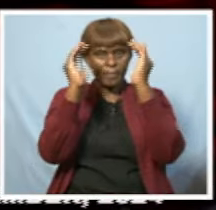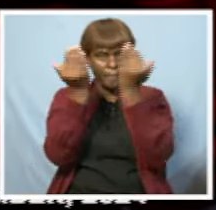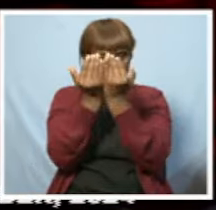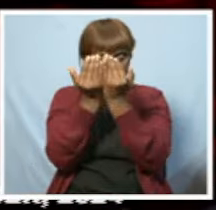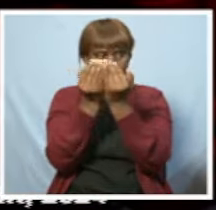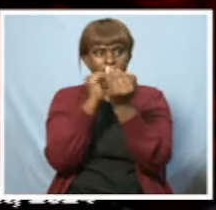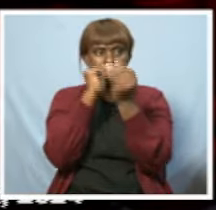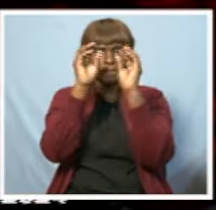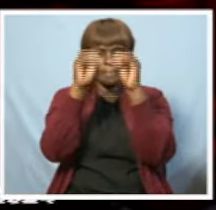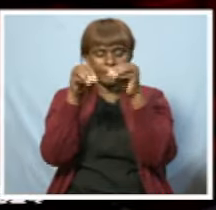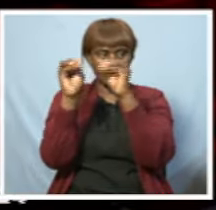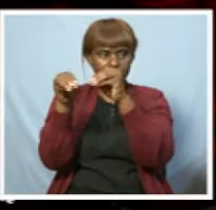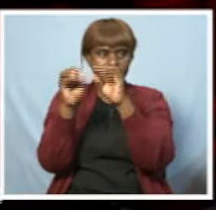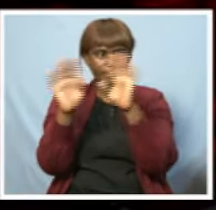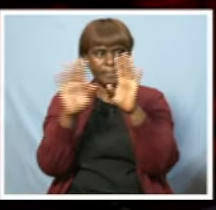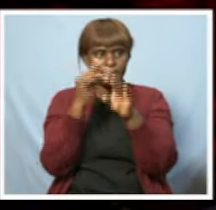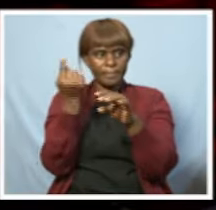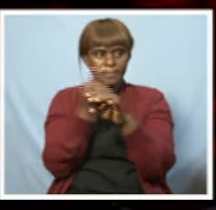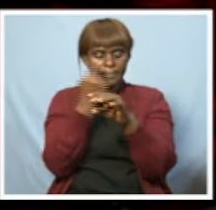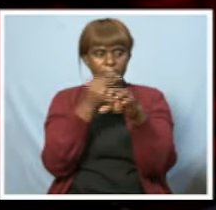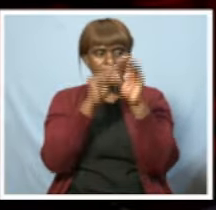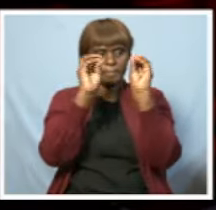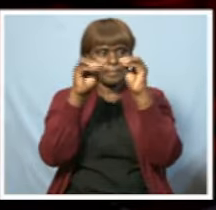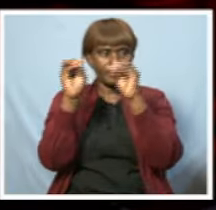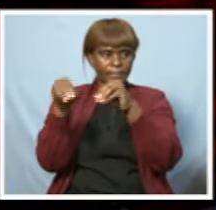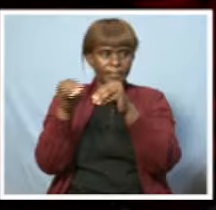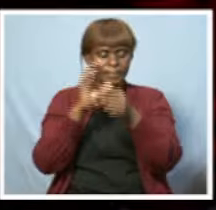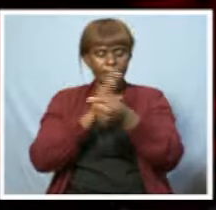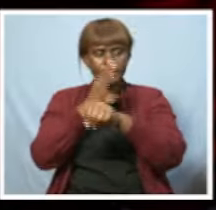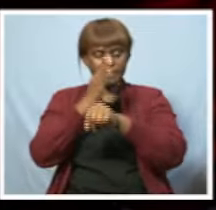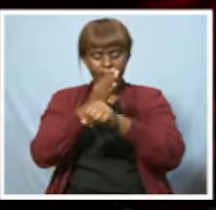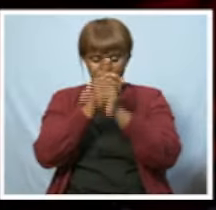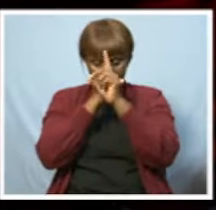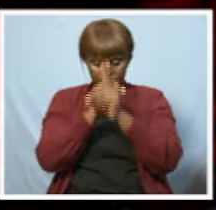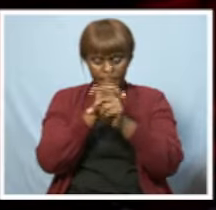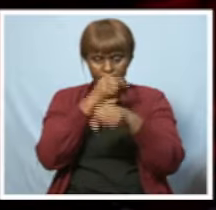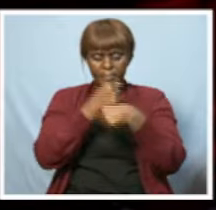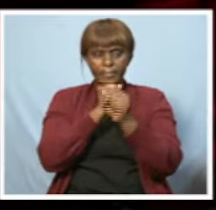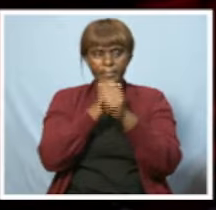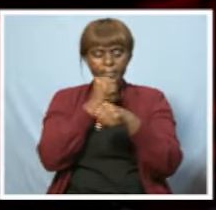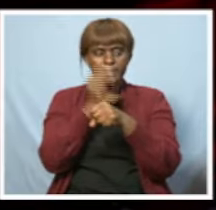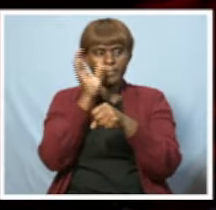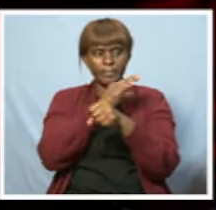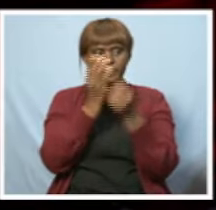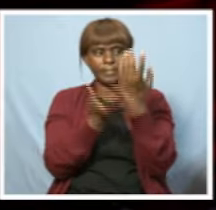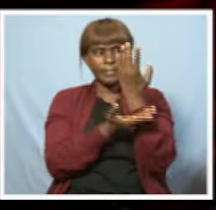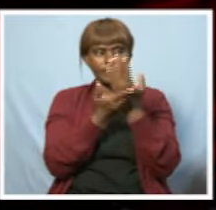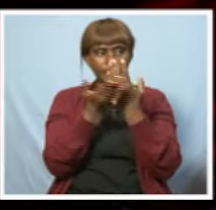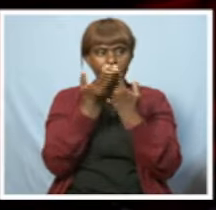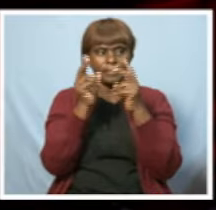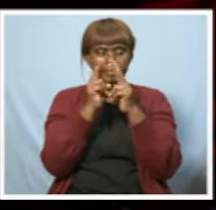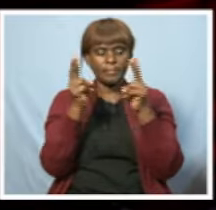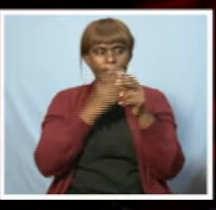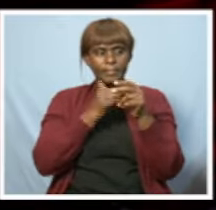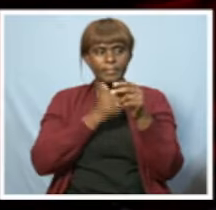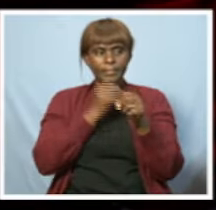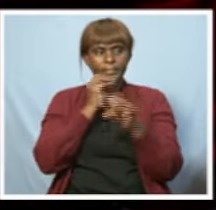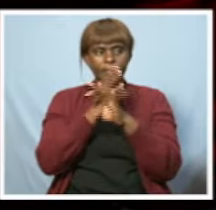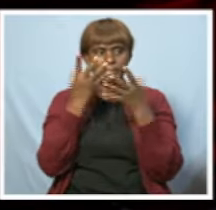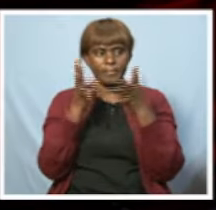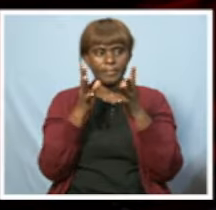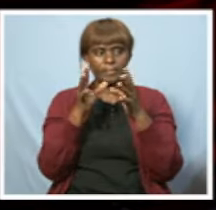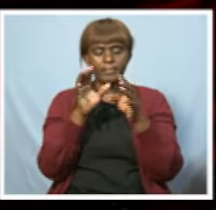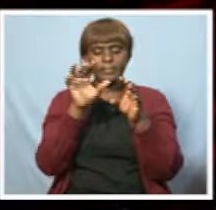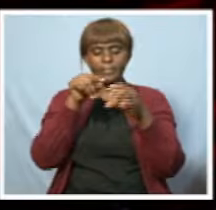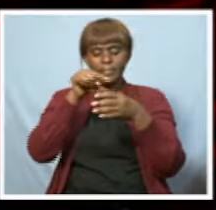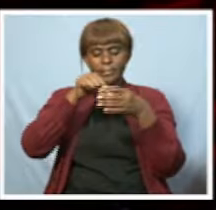not elected. The tanks were only elected after the decision was made to upgrade. So like I said, the bore is about